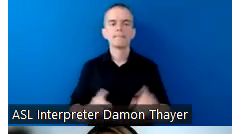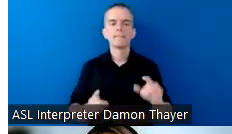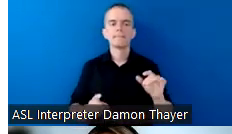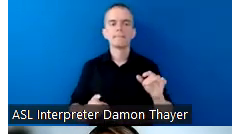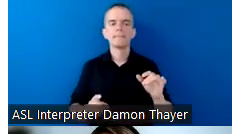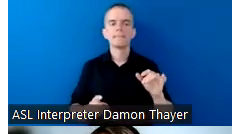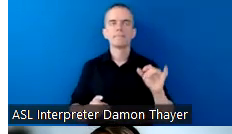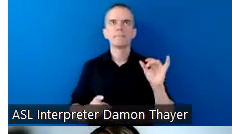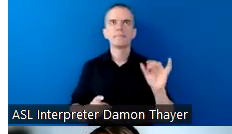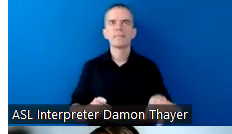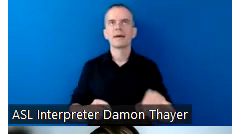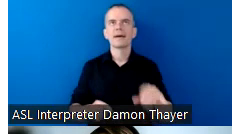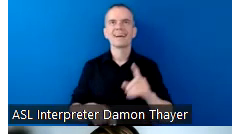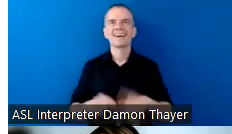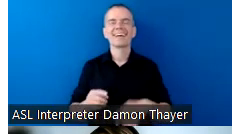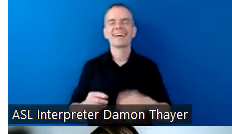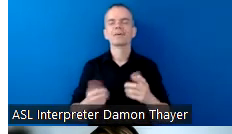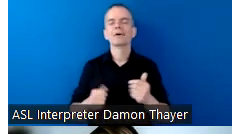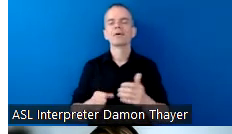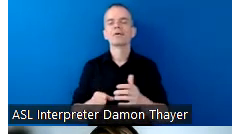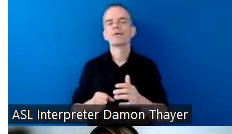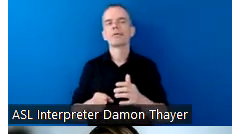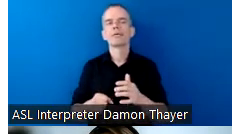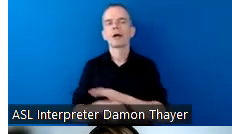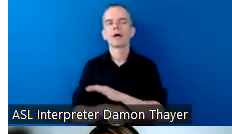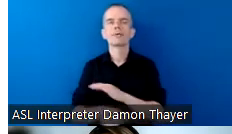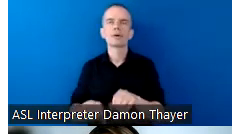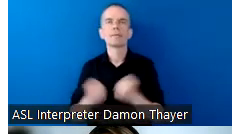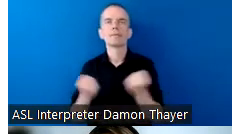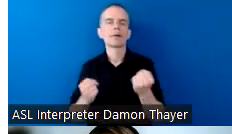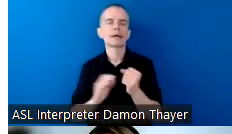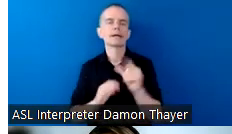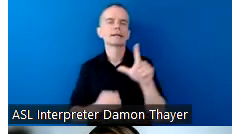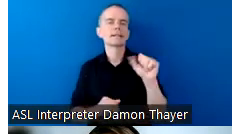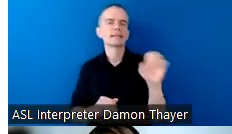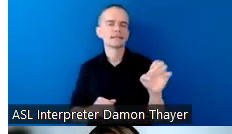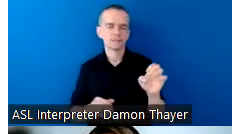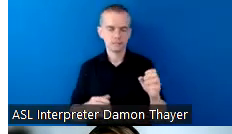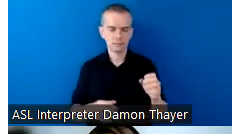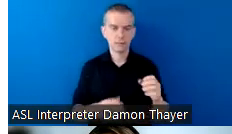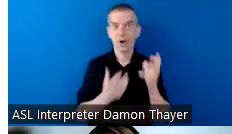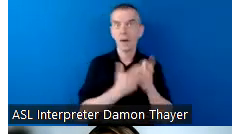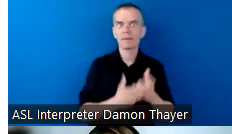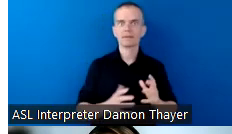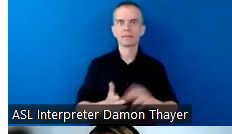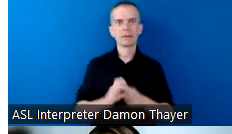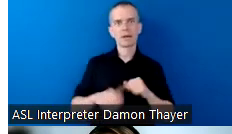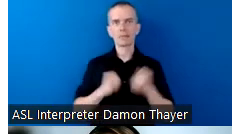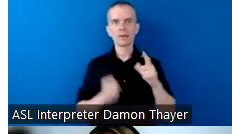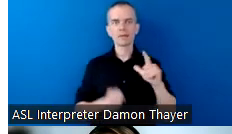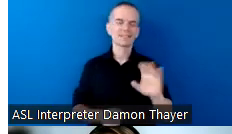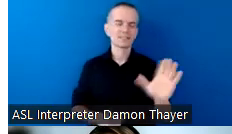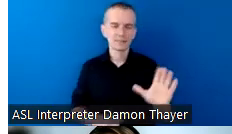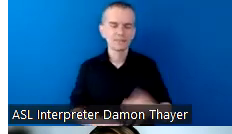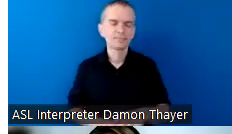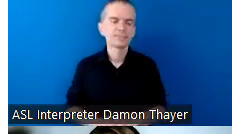a reasonable accommodation to continue to break their lease. So an example might be maybe somebody has a disability that causes them